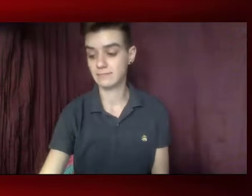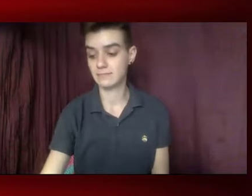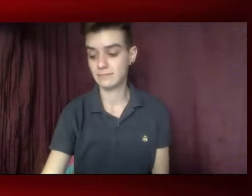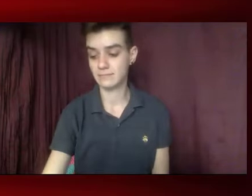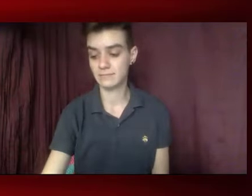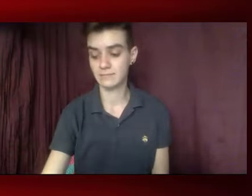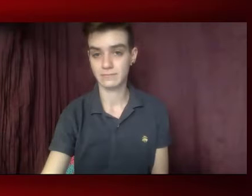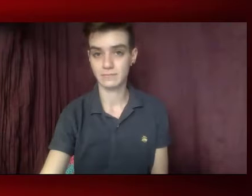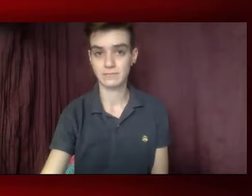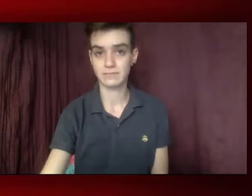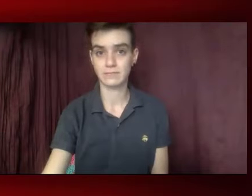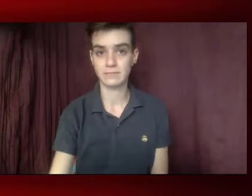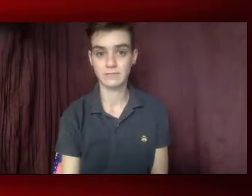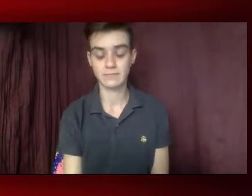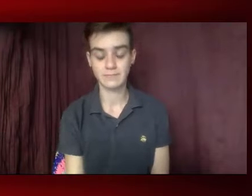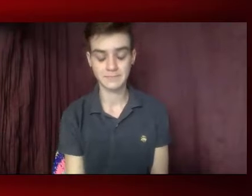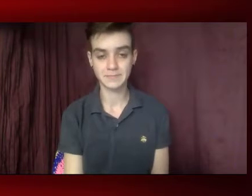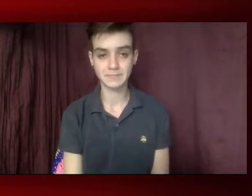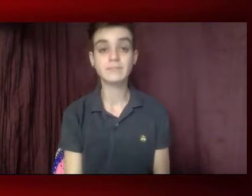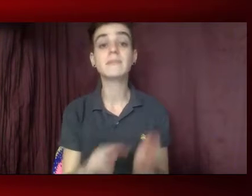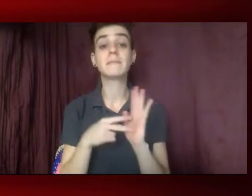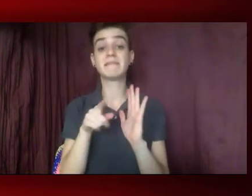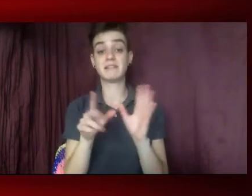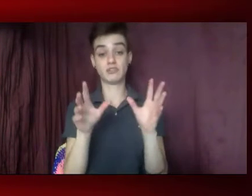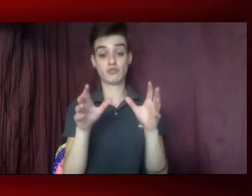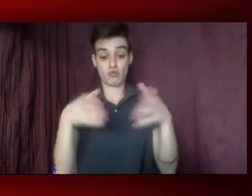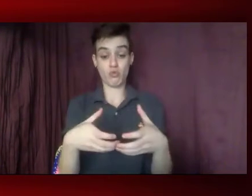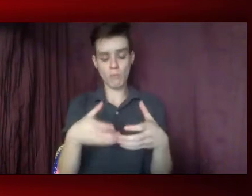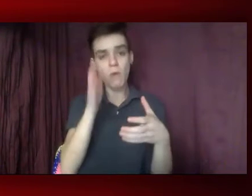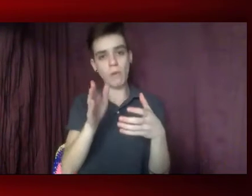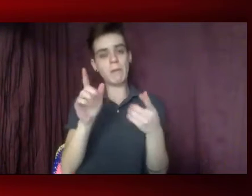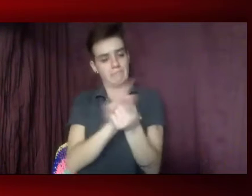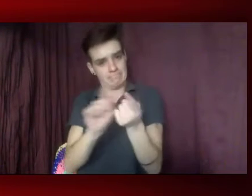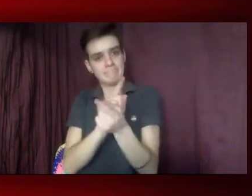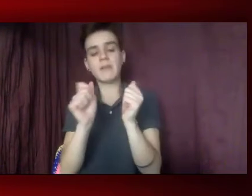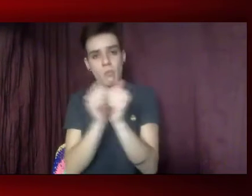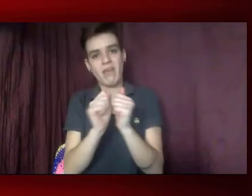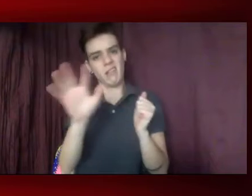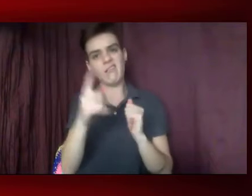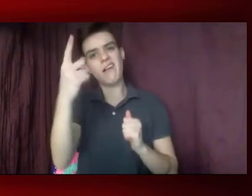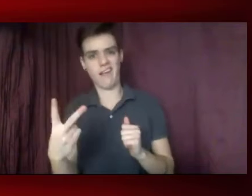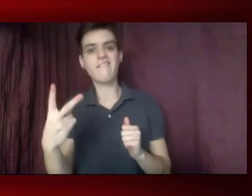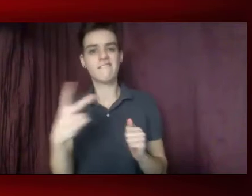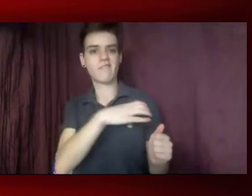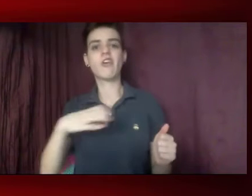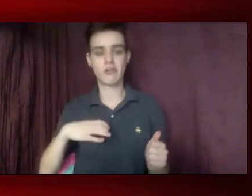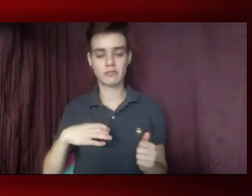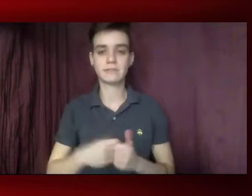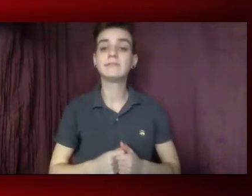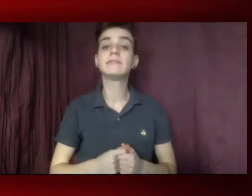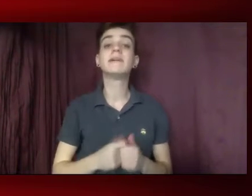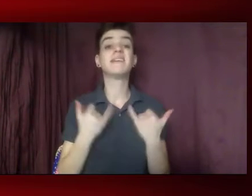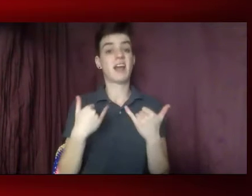is going to meet with more than half of the United States Congress. So before I go any further, I wanted to